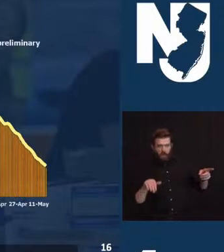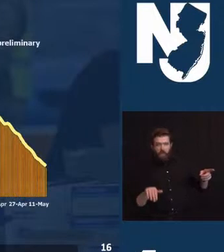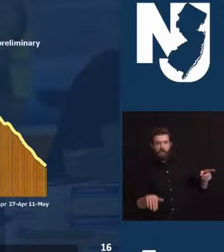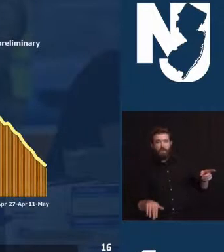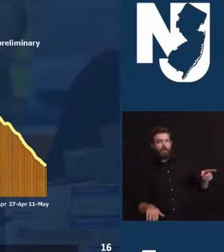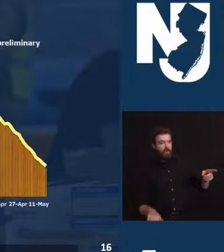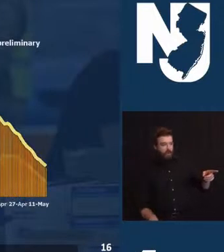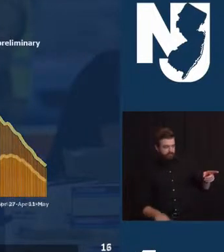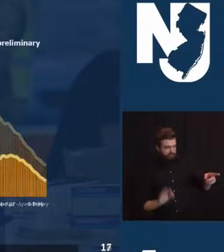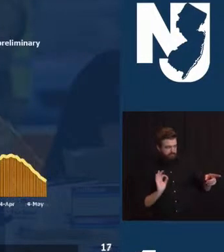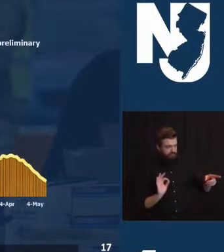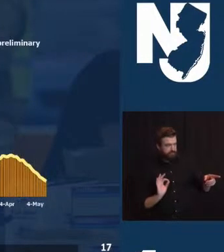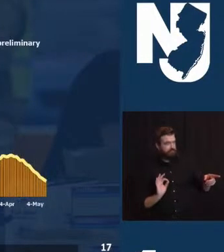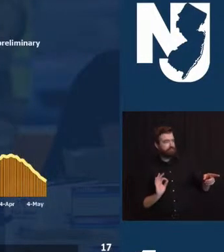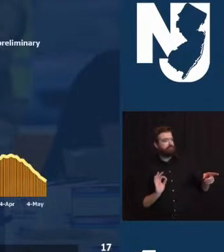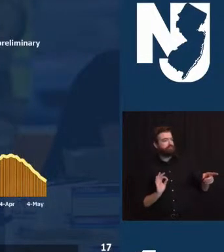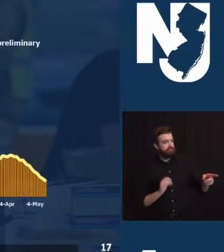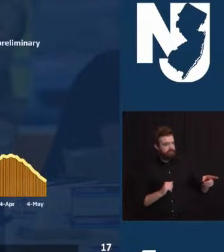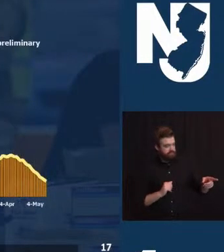haul.